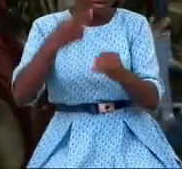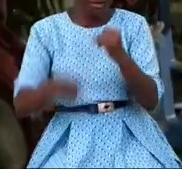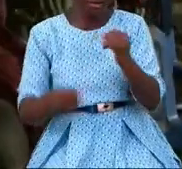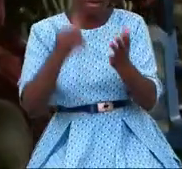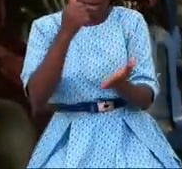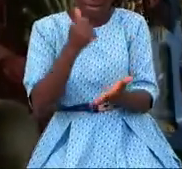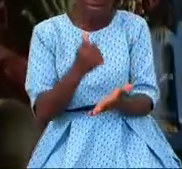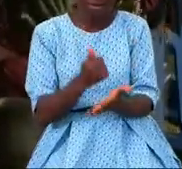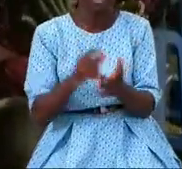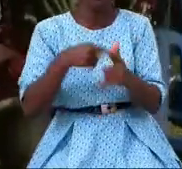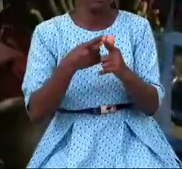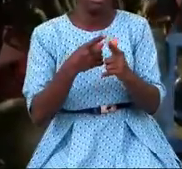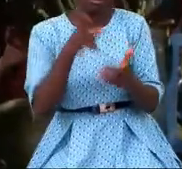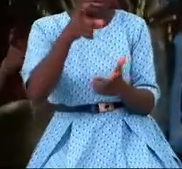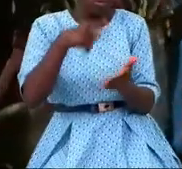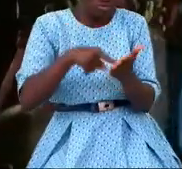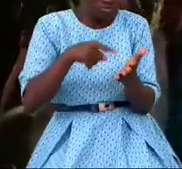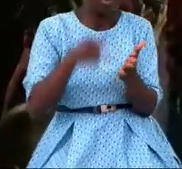hand where you have the challenge.